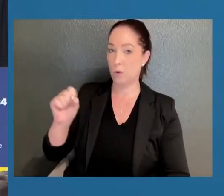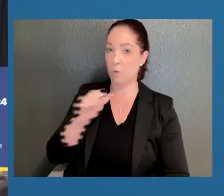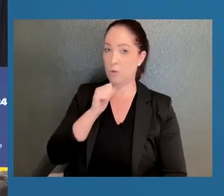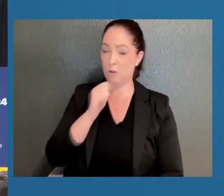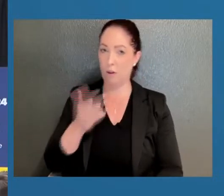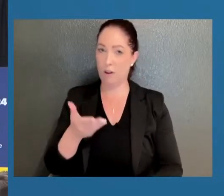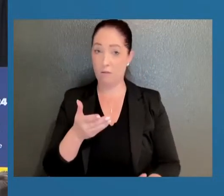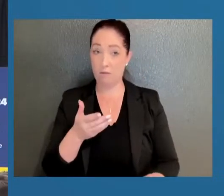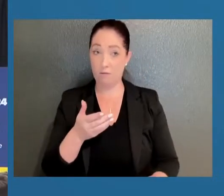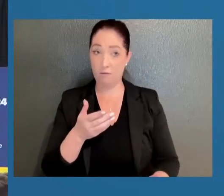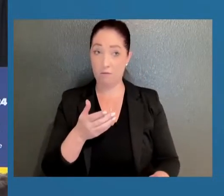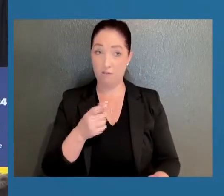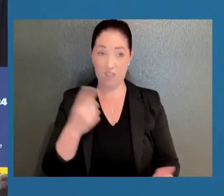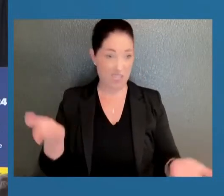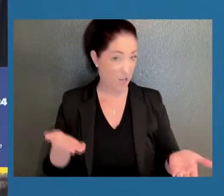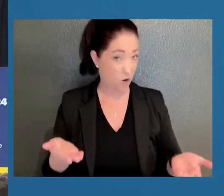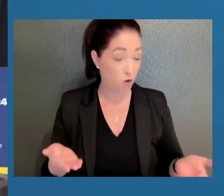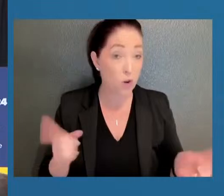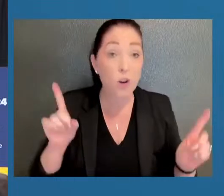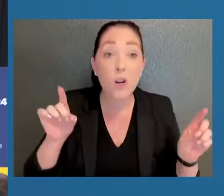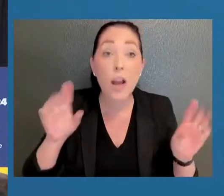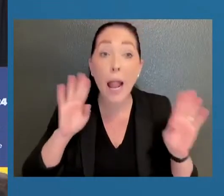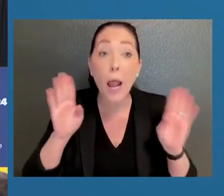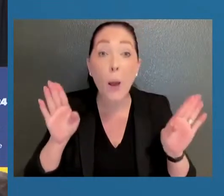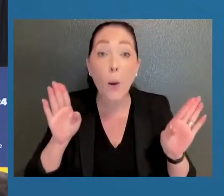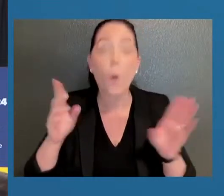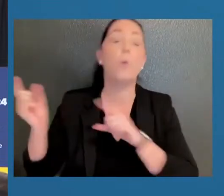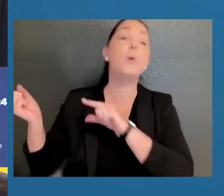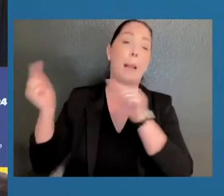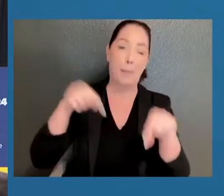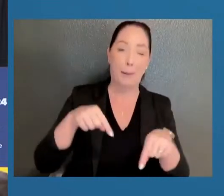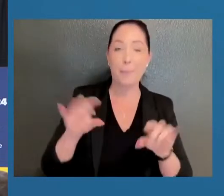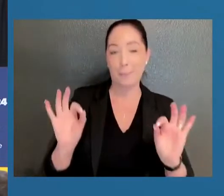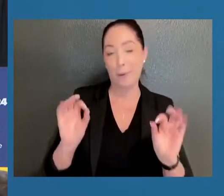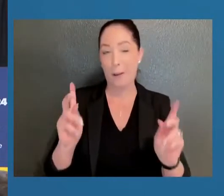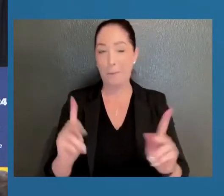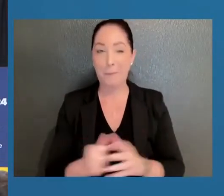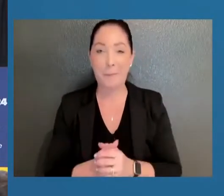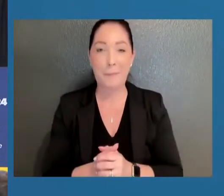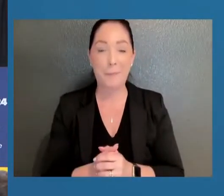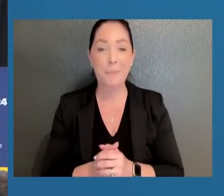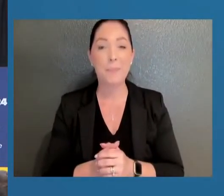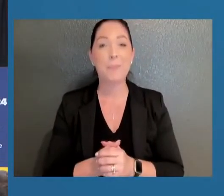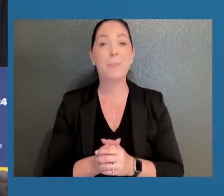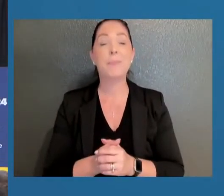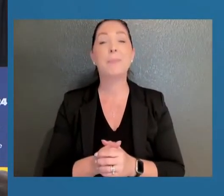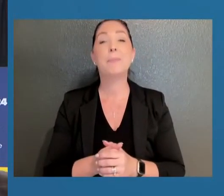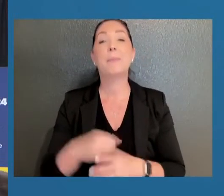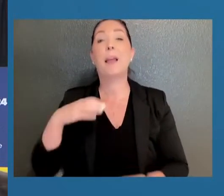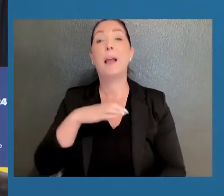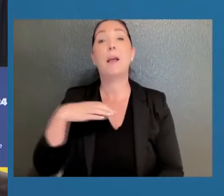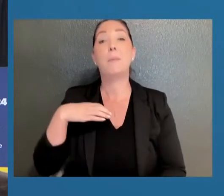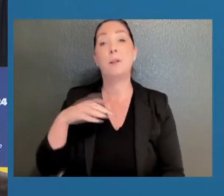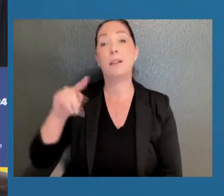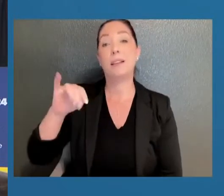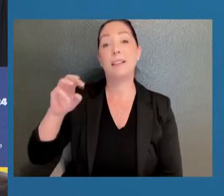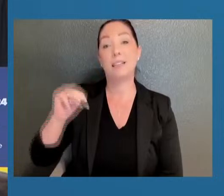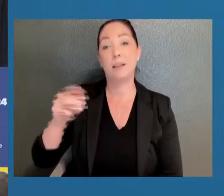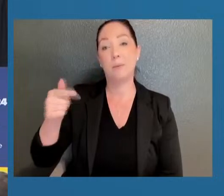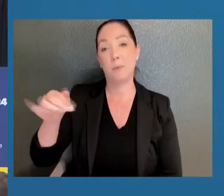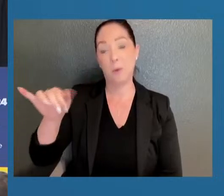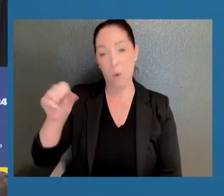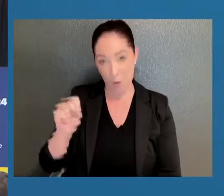told. All right, she's coming. She's on her way. Commissioner Tim Hogues, our Commissioner of Civil